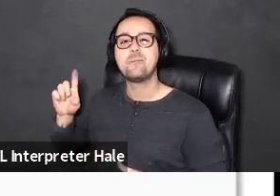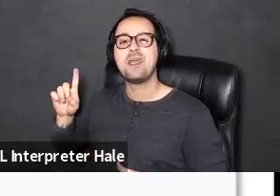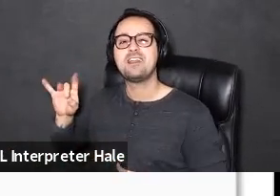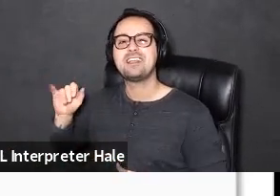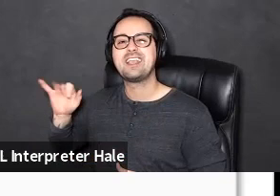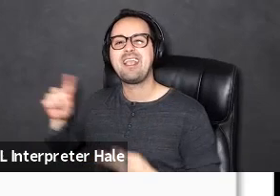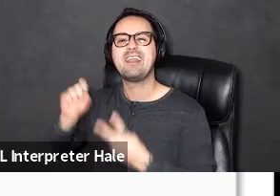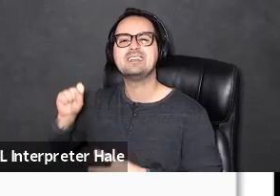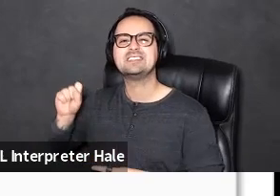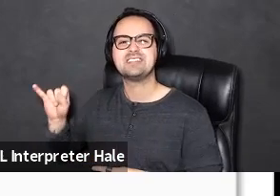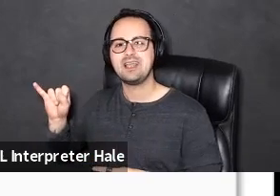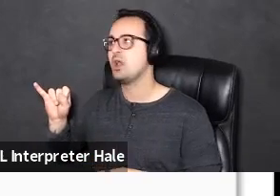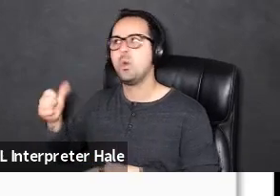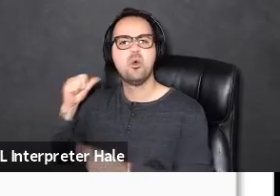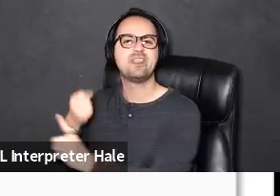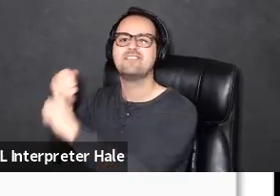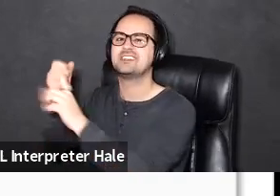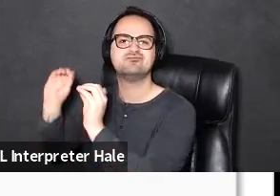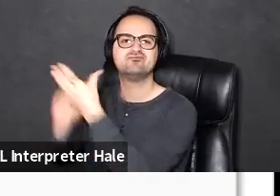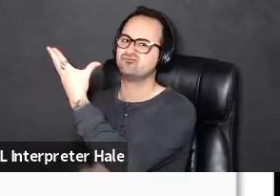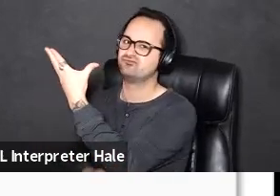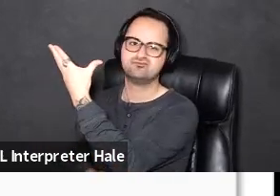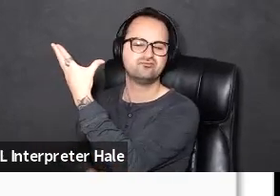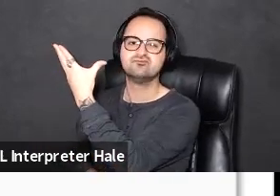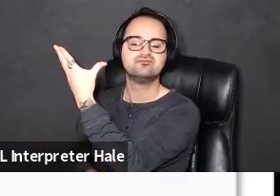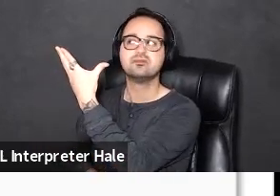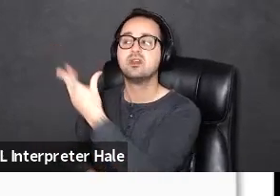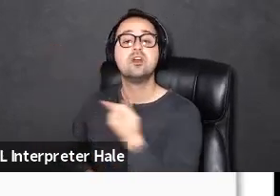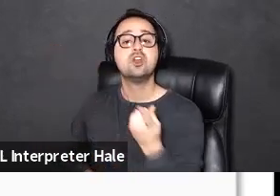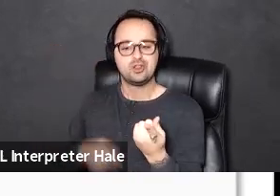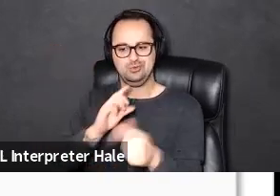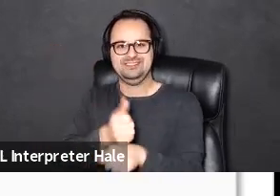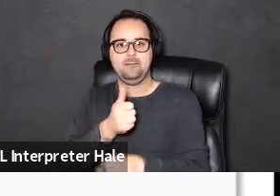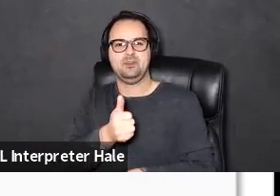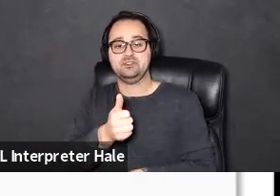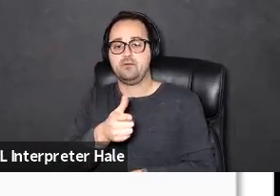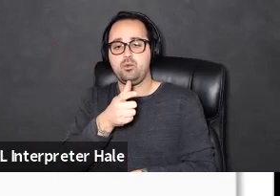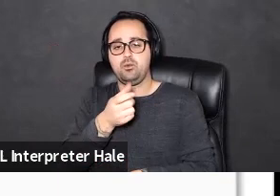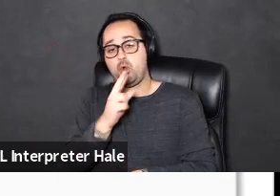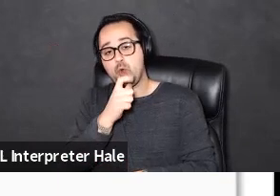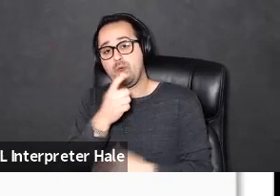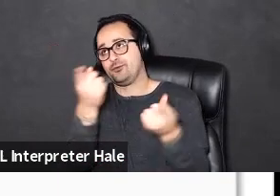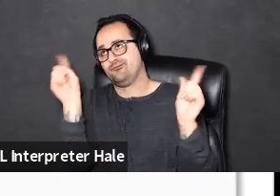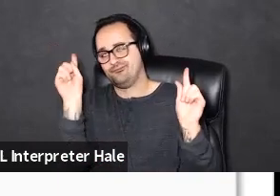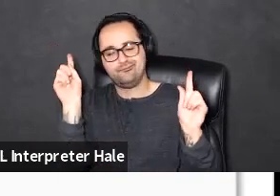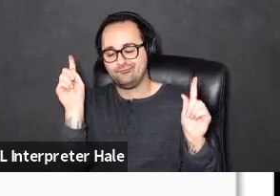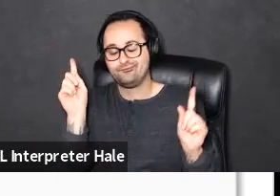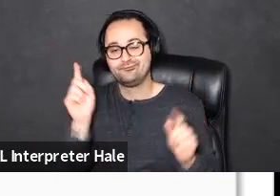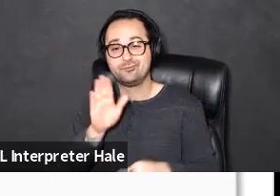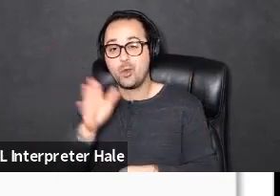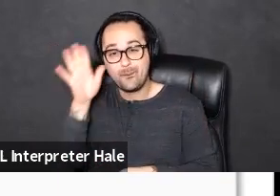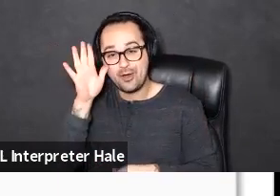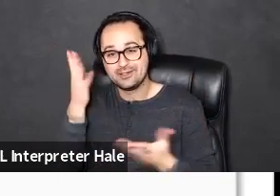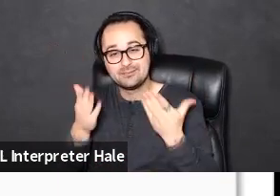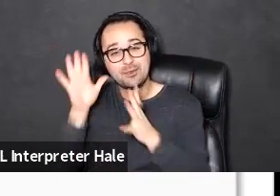SSI, those are not affected in any way, right? You create the trust or whoever, you know, you, your parents, right?